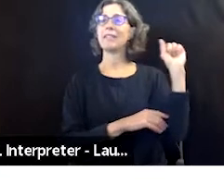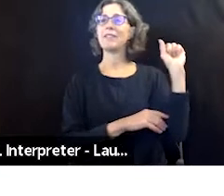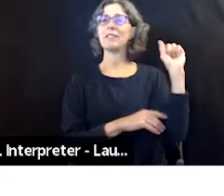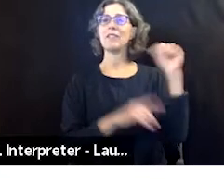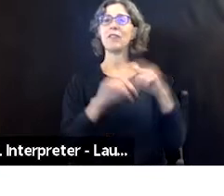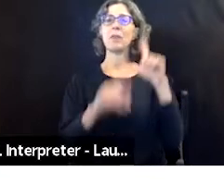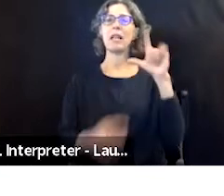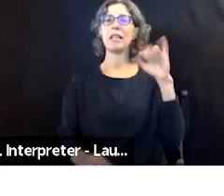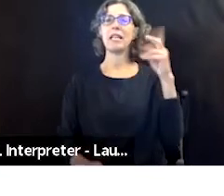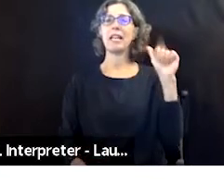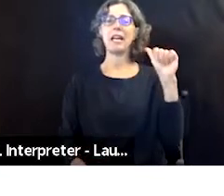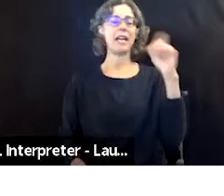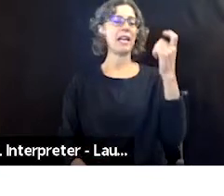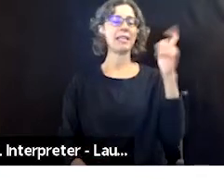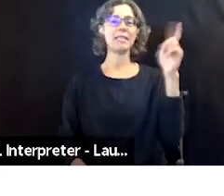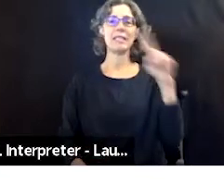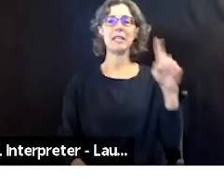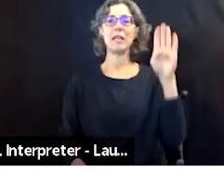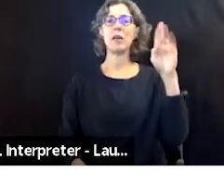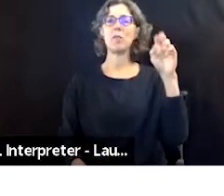Z. Brown.